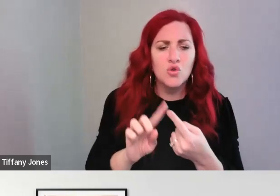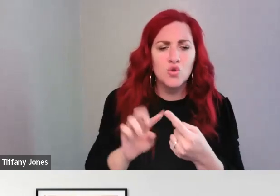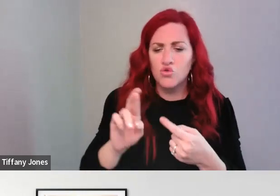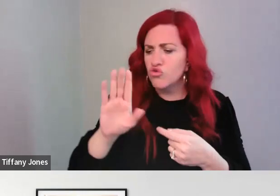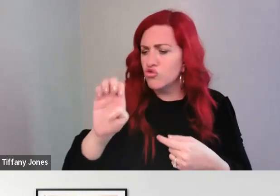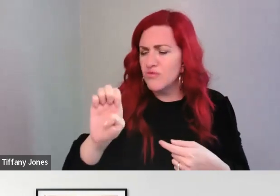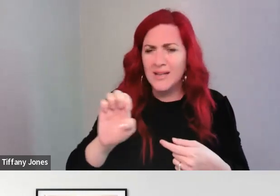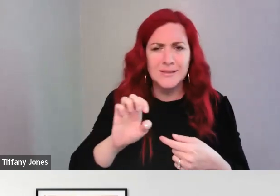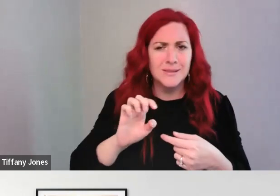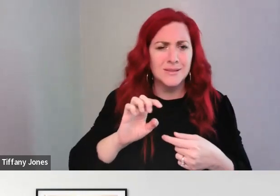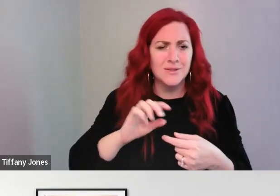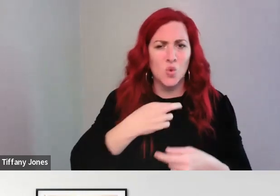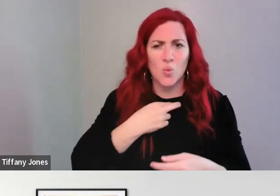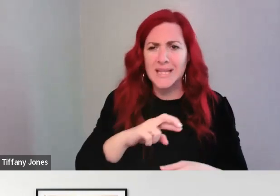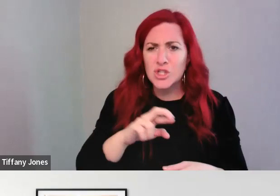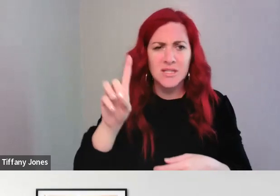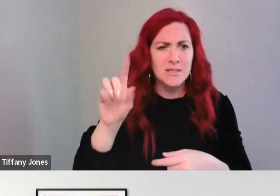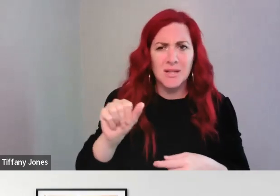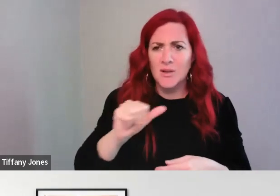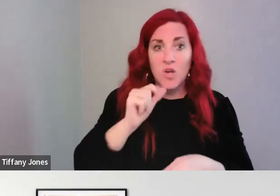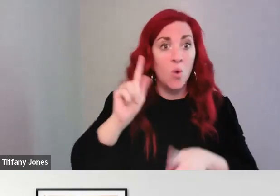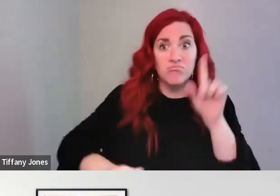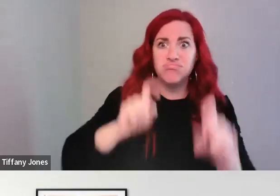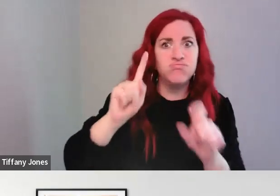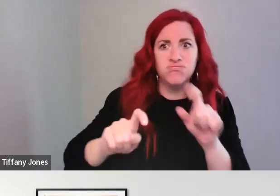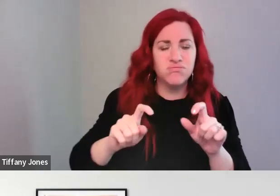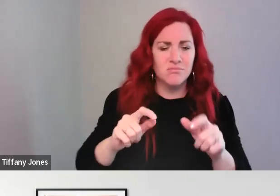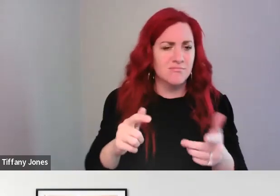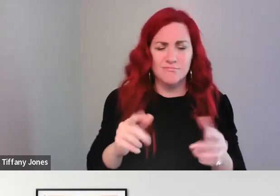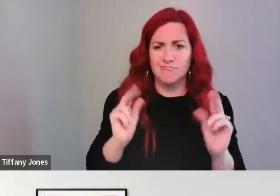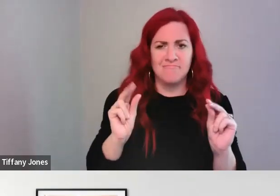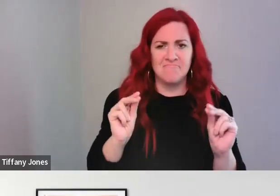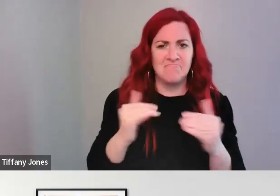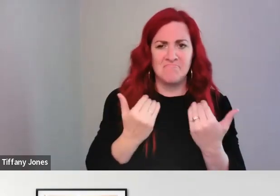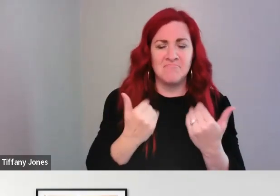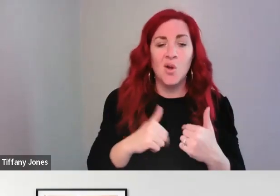race or religion or disability. We're completely,